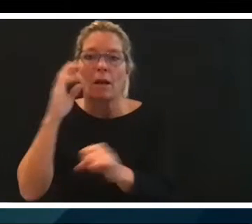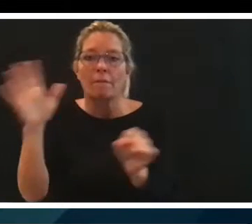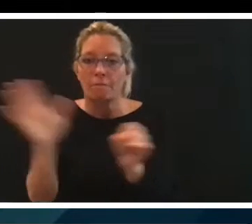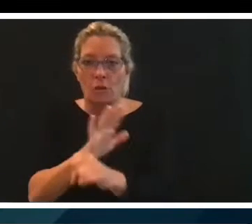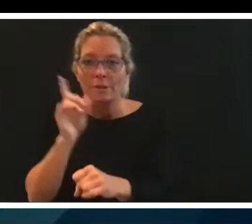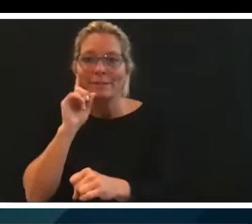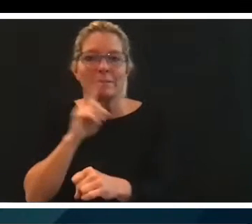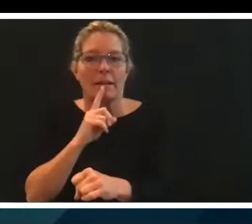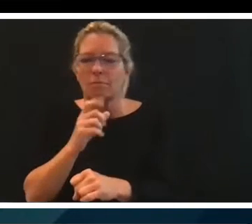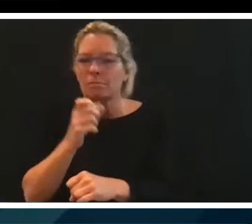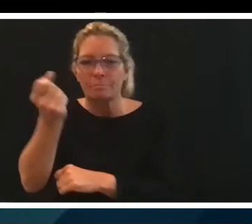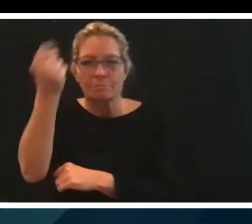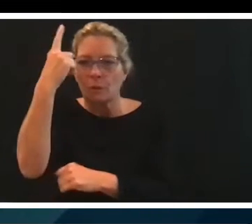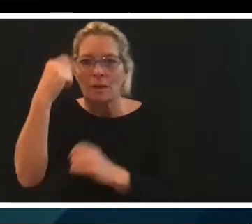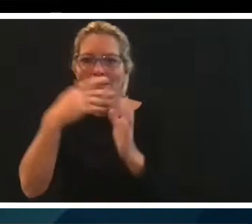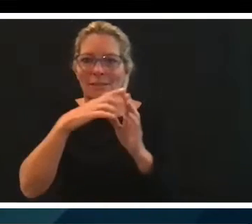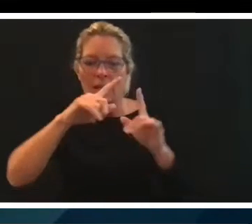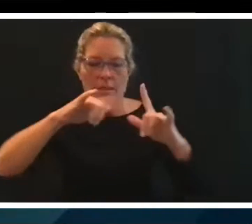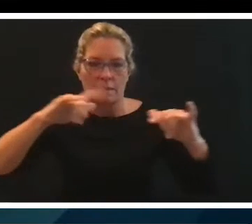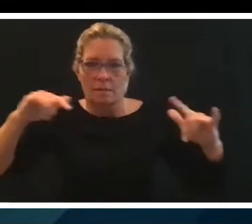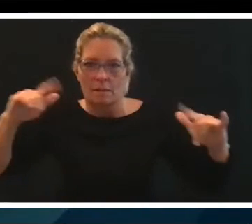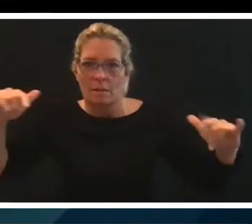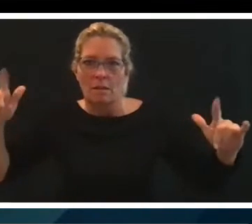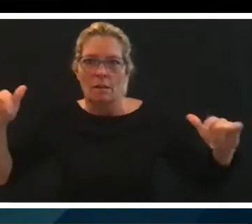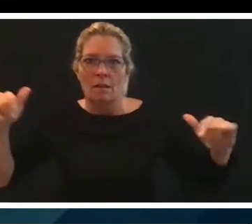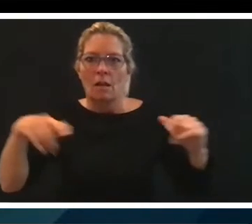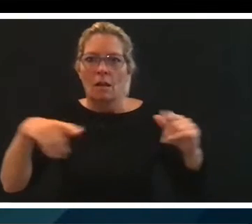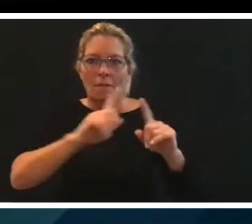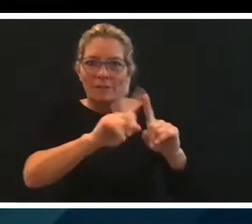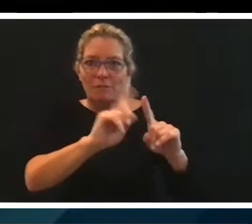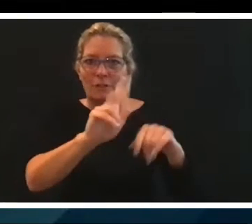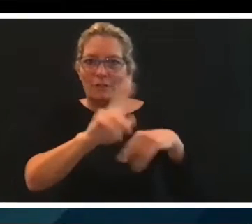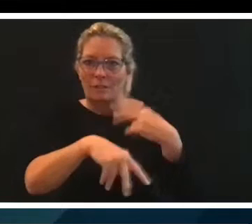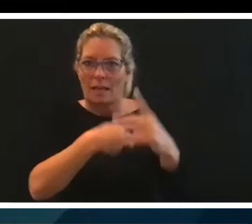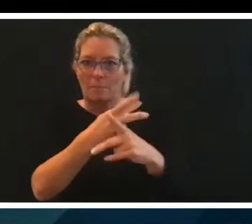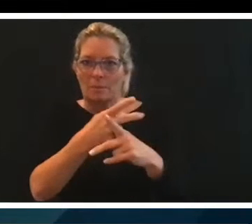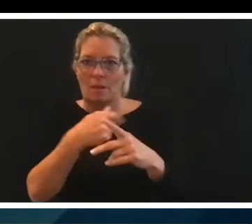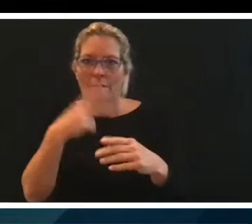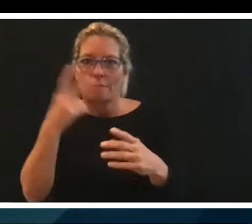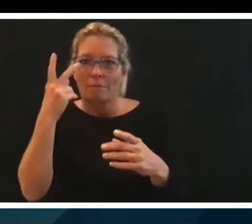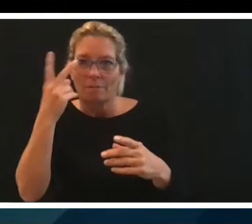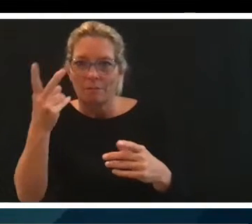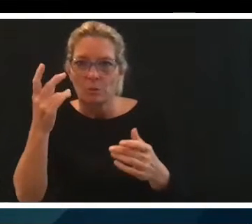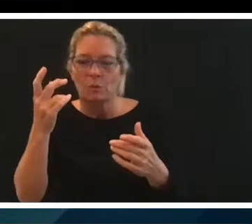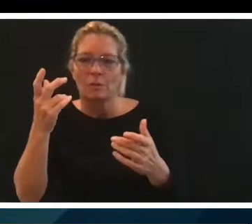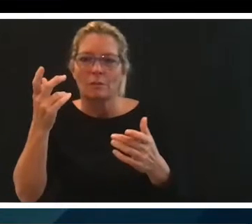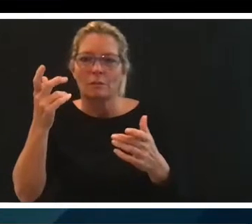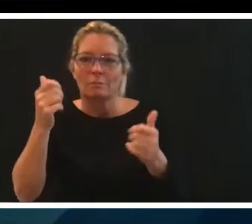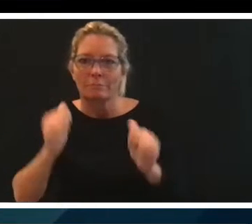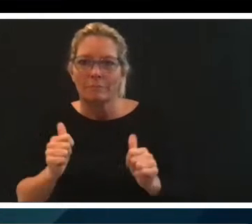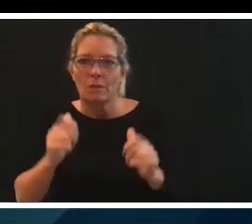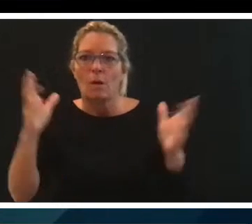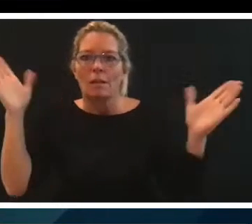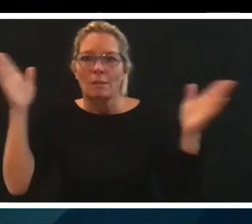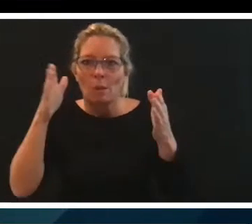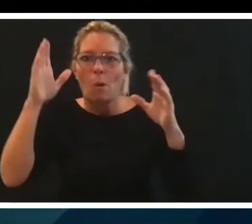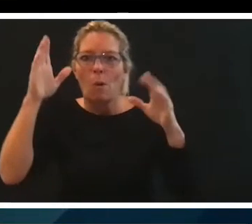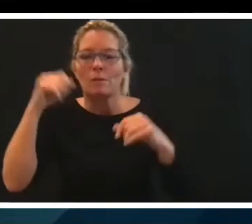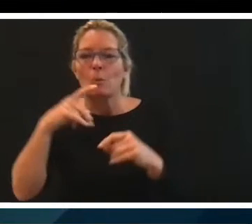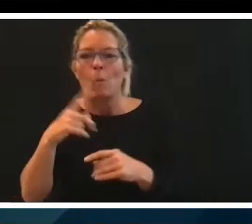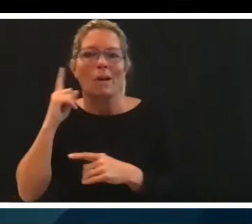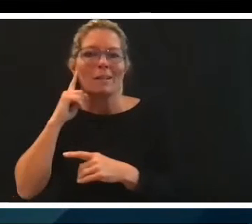understand kind of the spectrum of the manifestation of that. Similar to blindness, you're describing the difference between someone who's